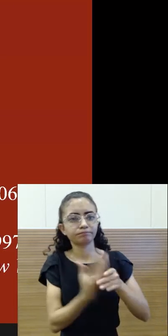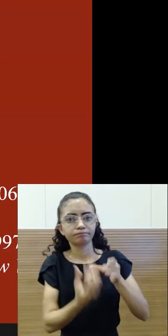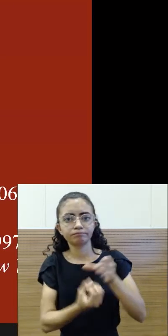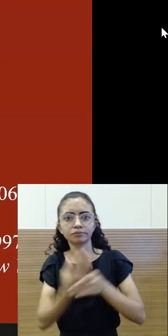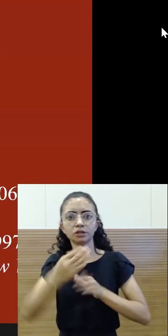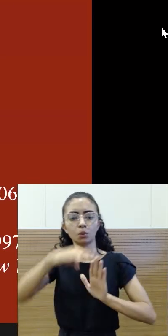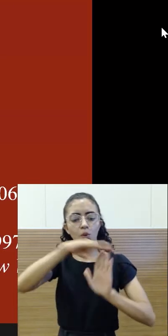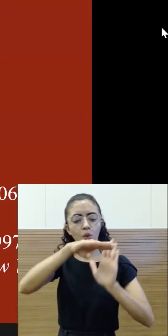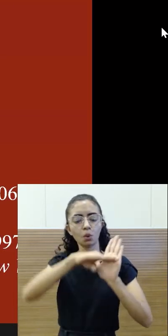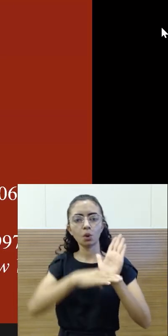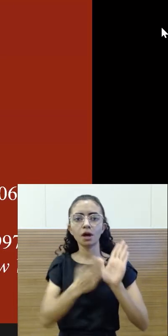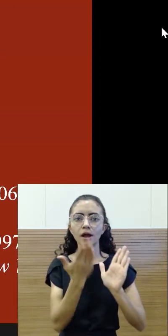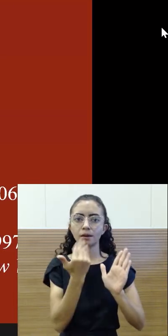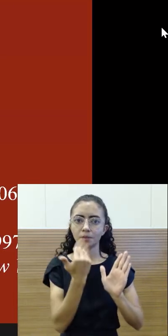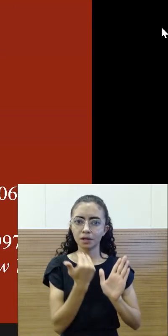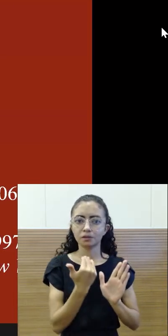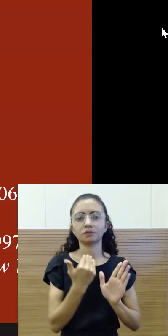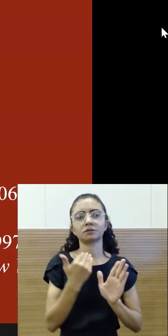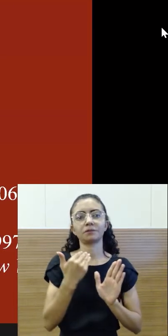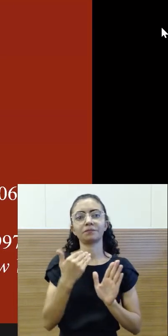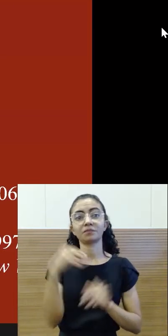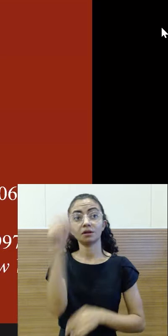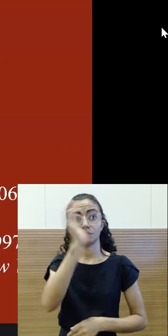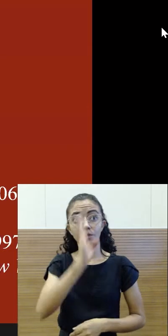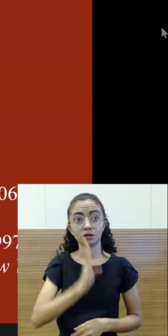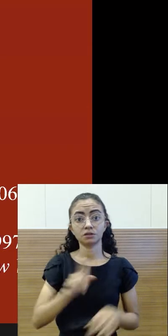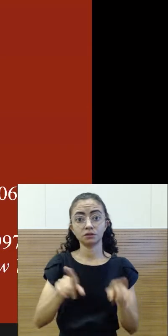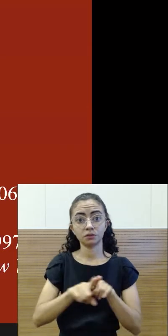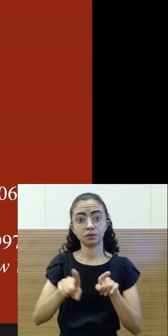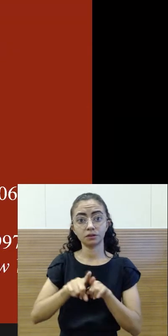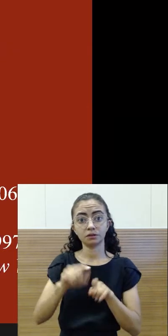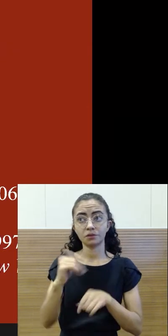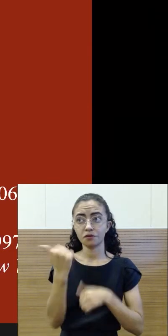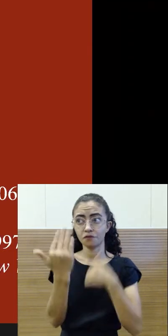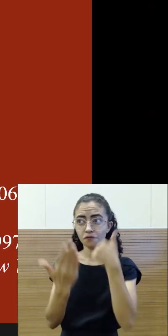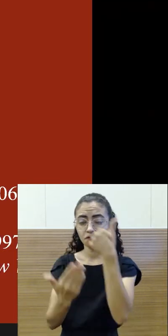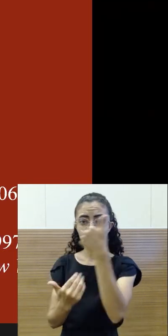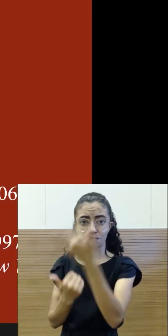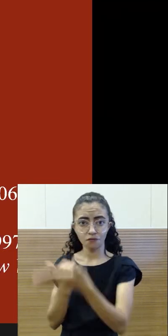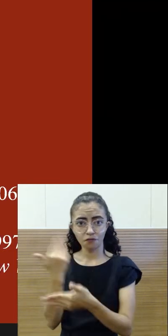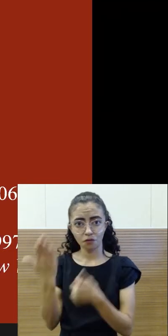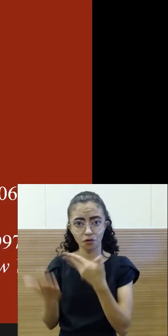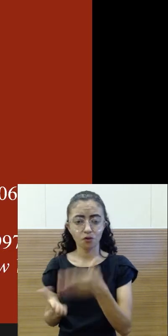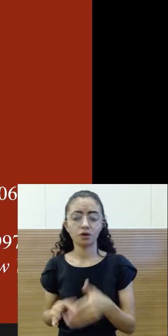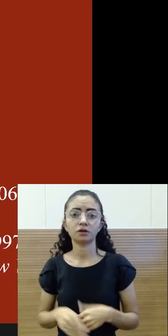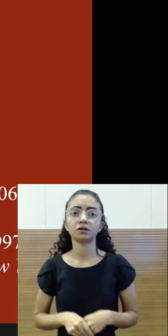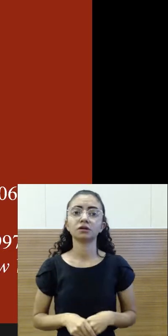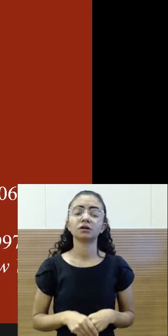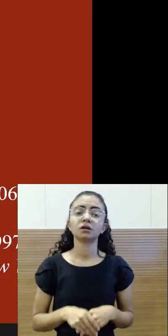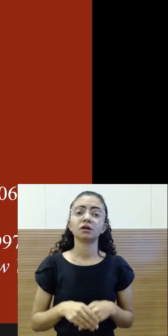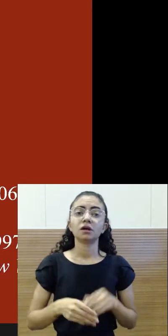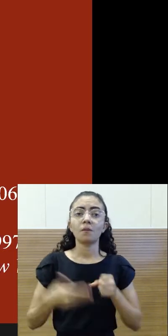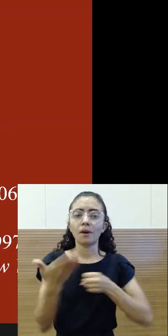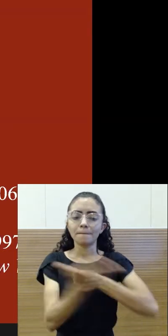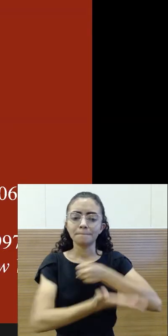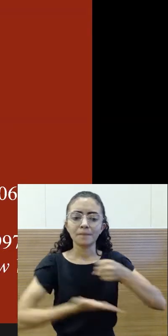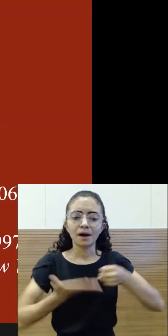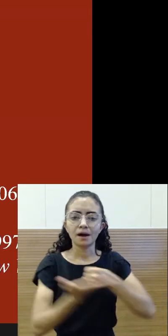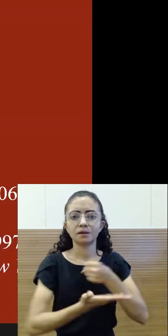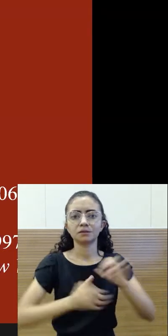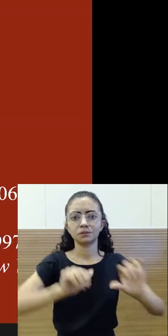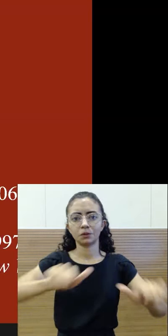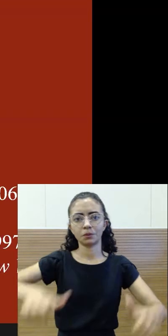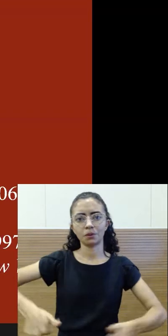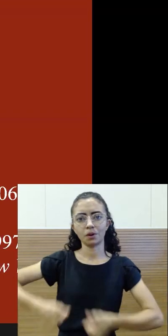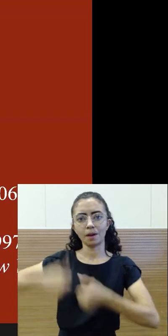are the basis for policies and actions designed to maintain and improve health. Once they worked well,